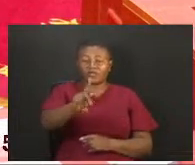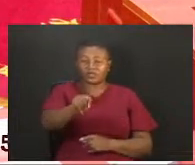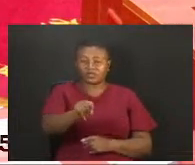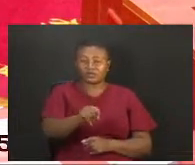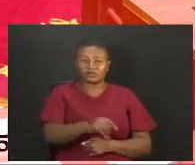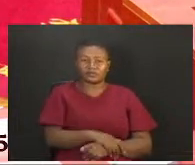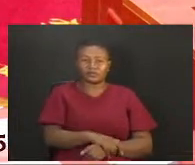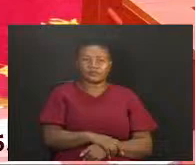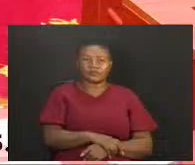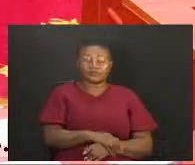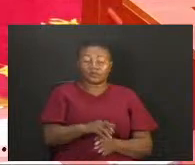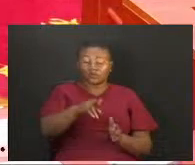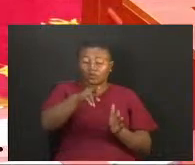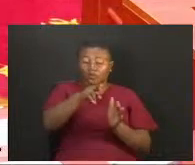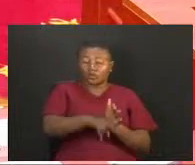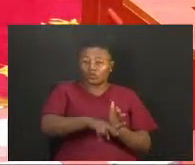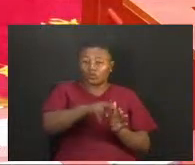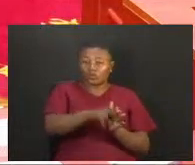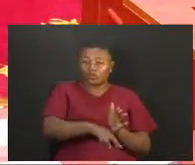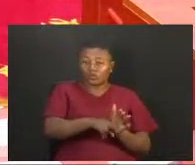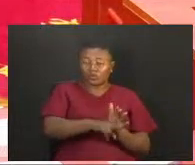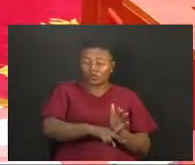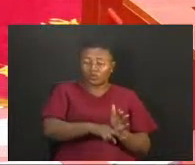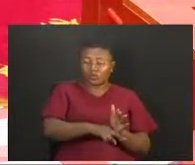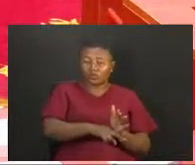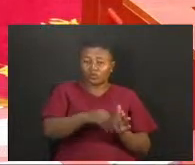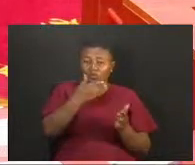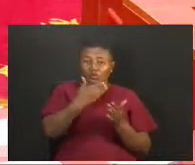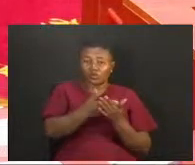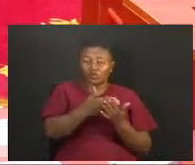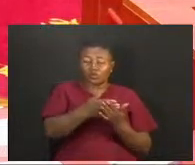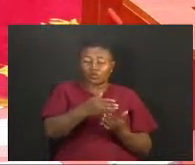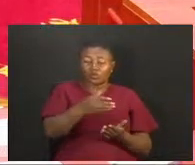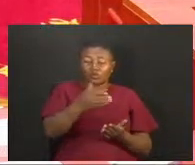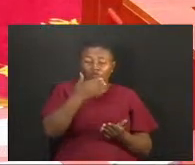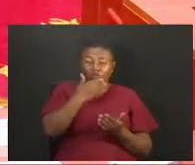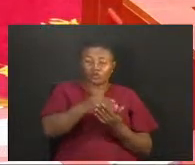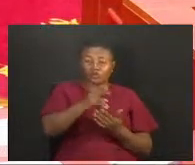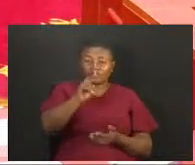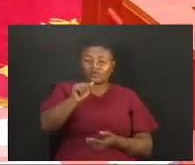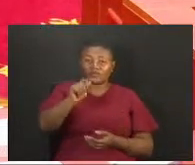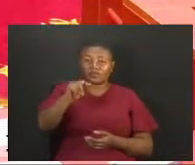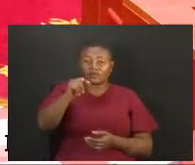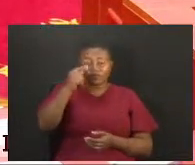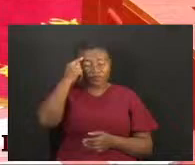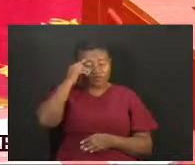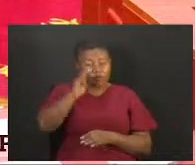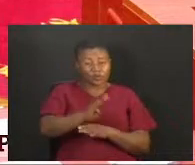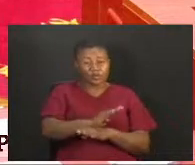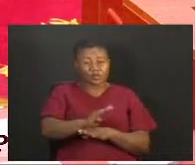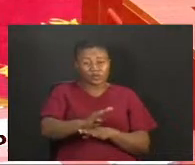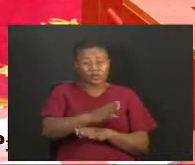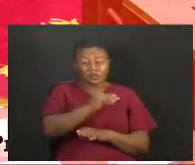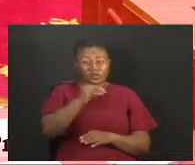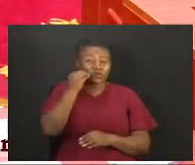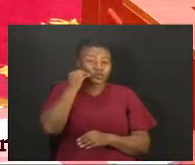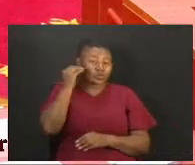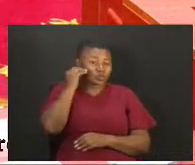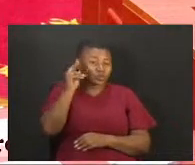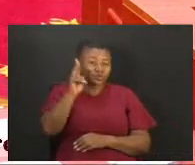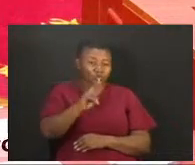Speaker, reducing the effective VAT rate for households and businesses. Reversing the VAT flat rate